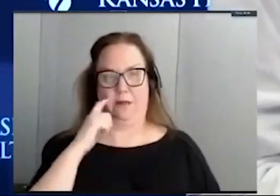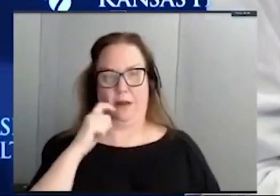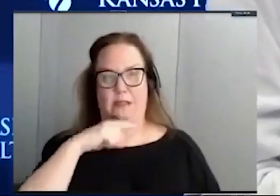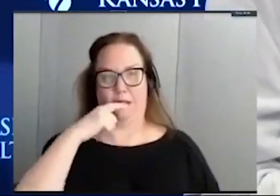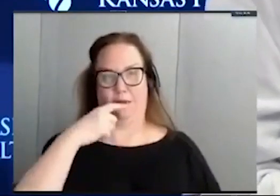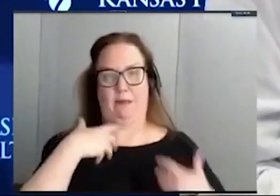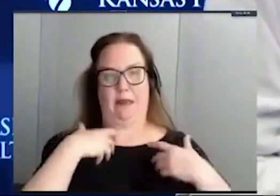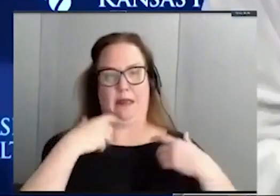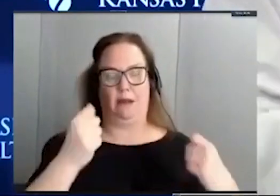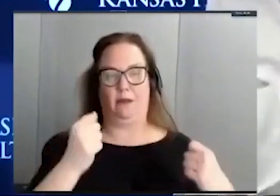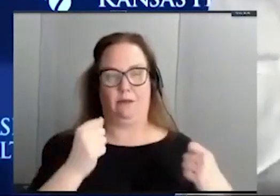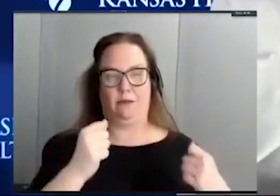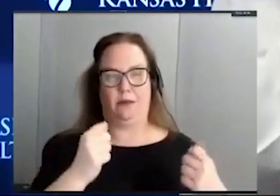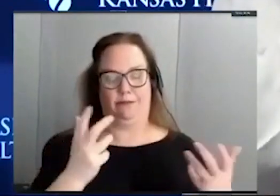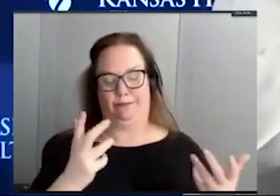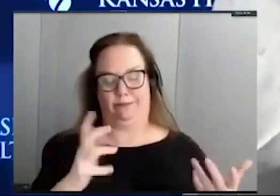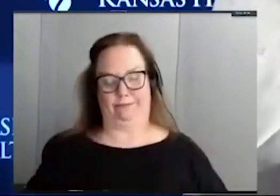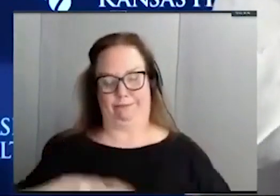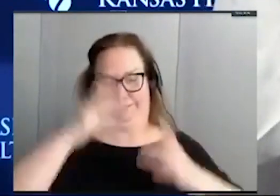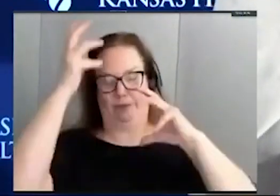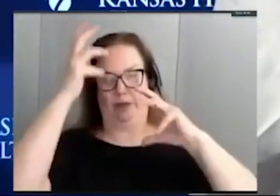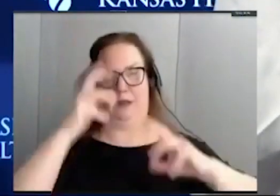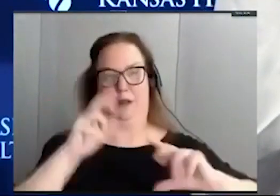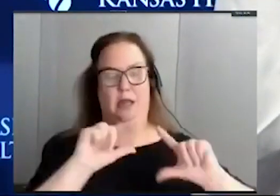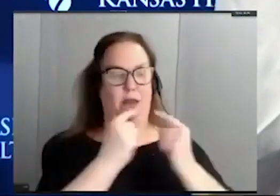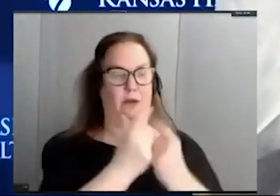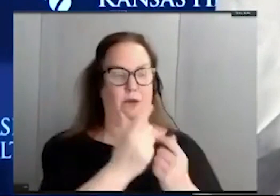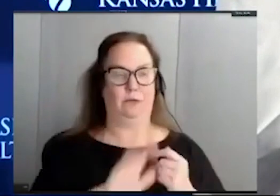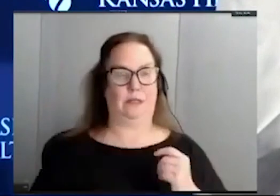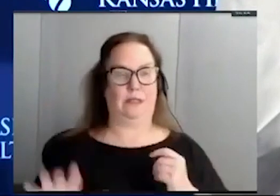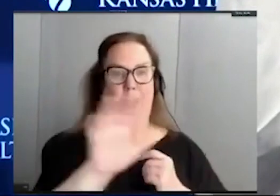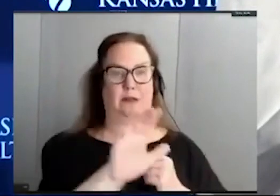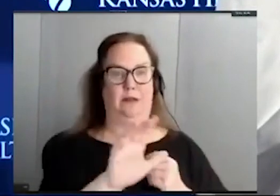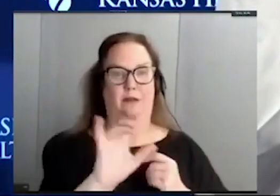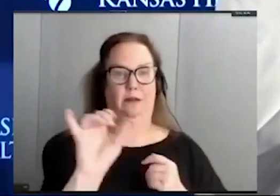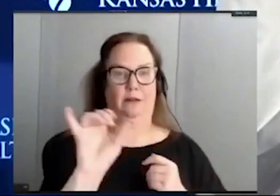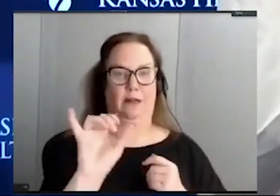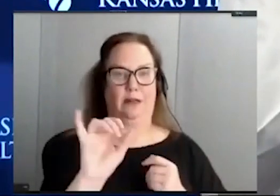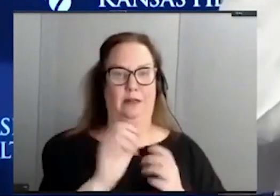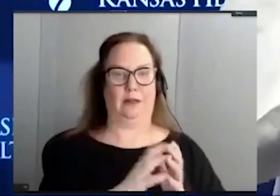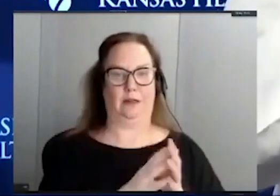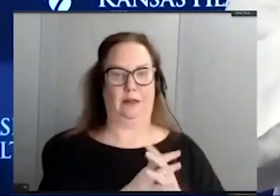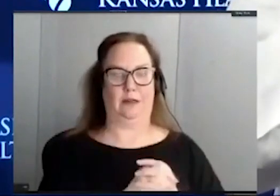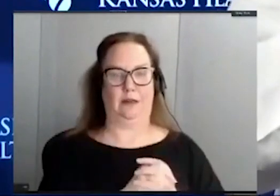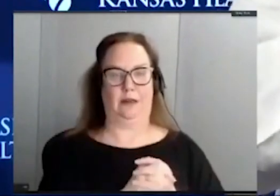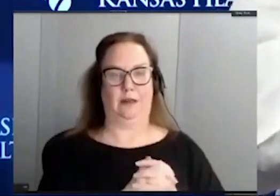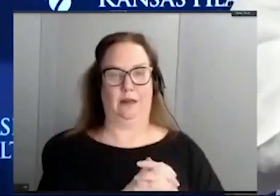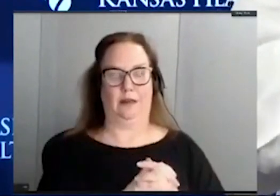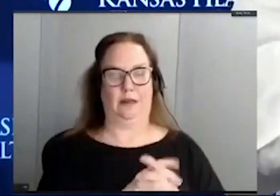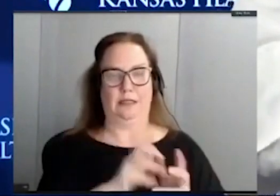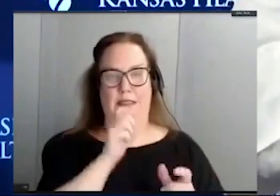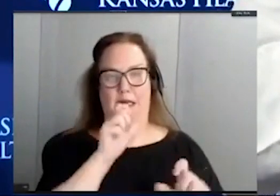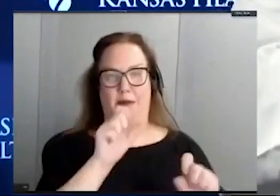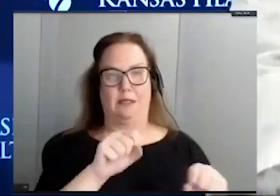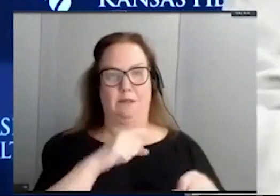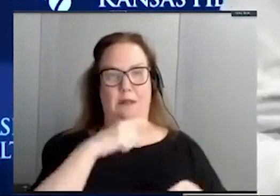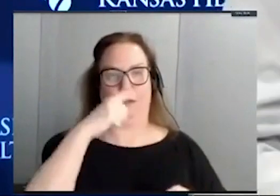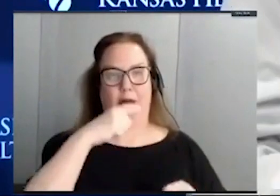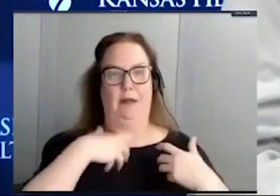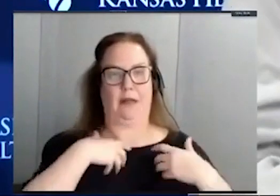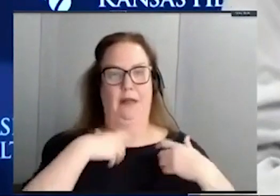long. And even now there are groups out there, you know, like making it almost impossible to be a public health officer in